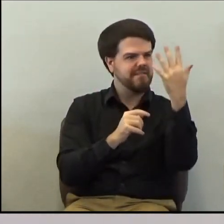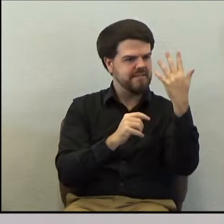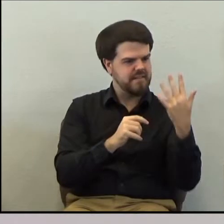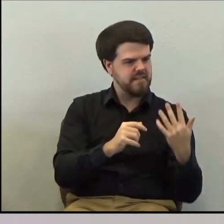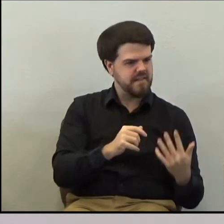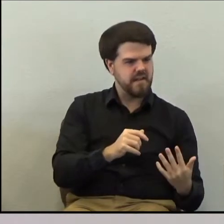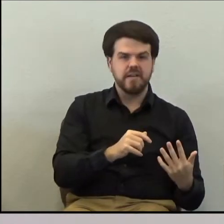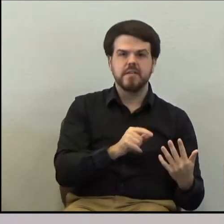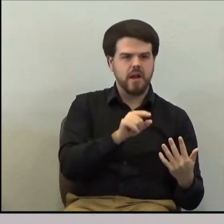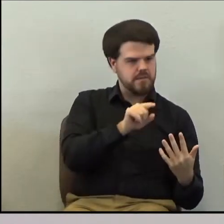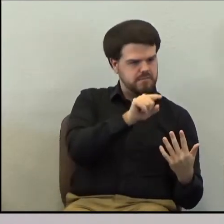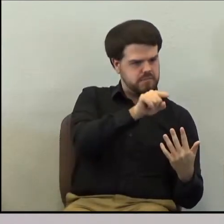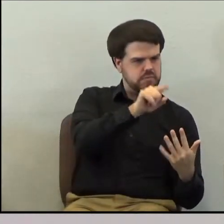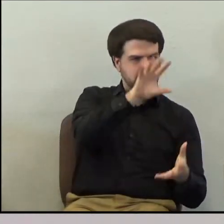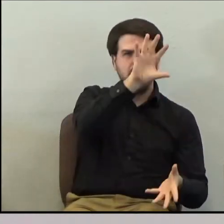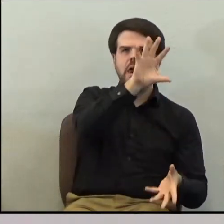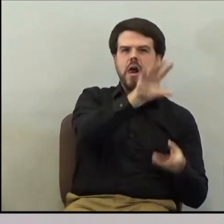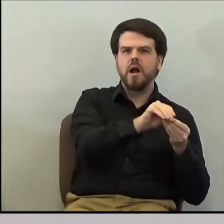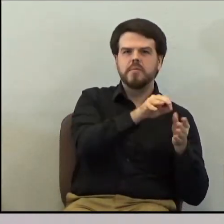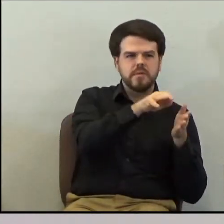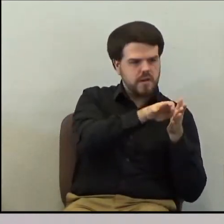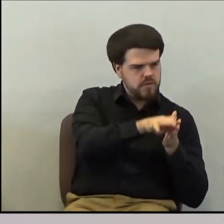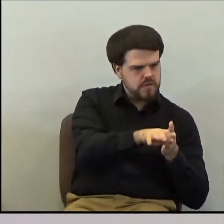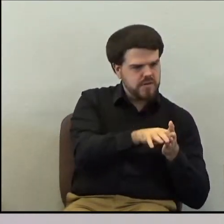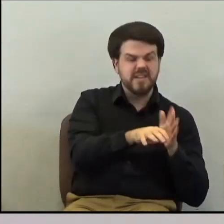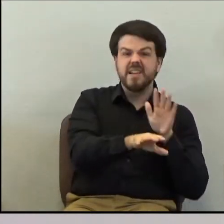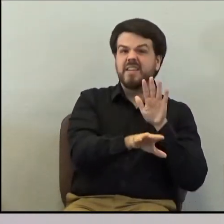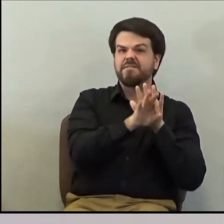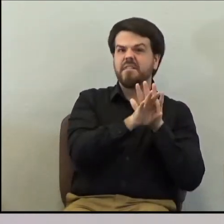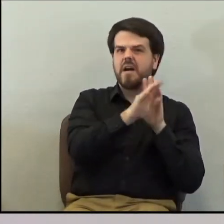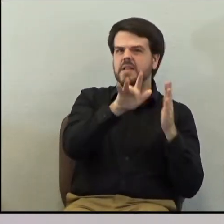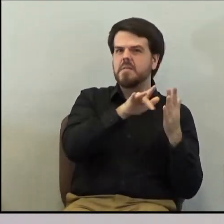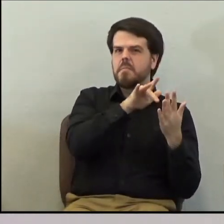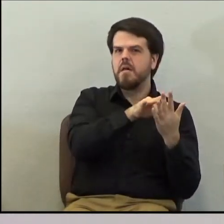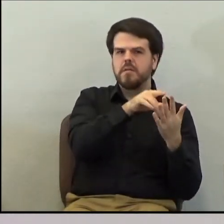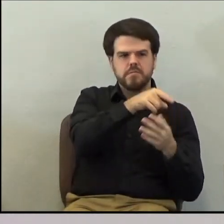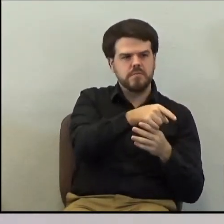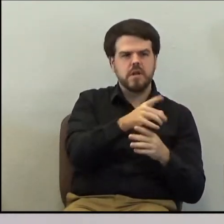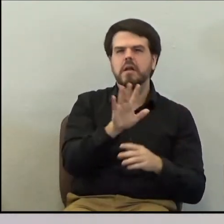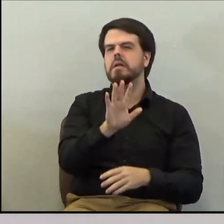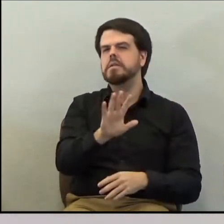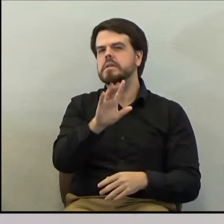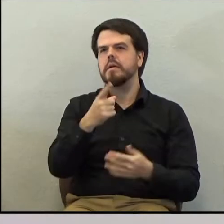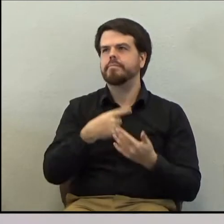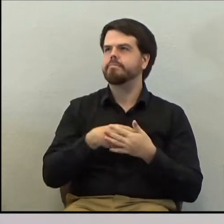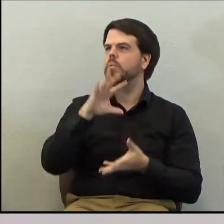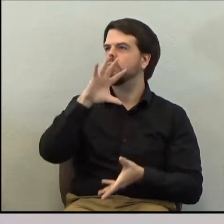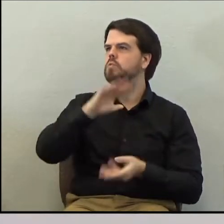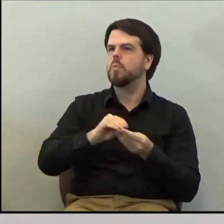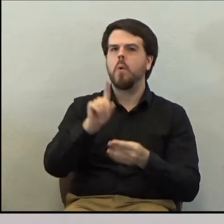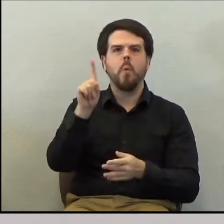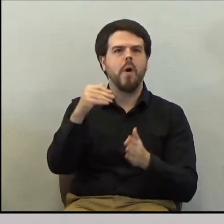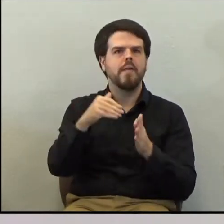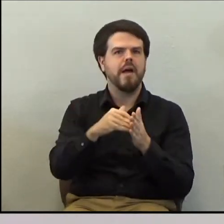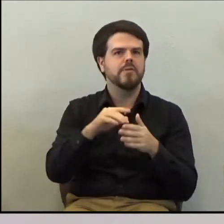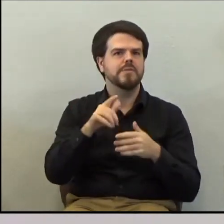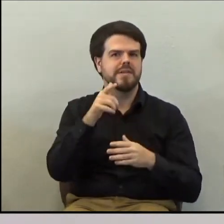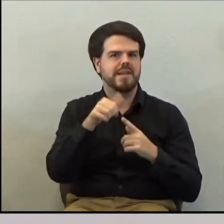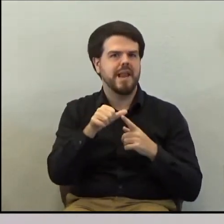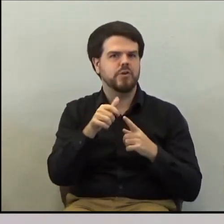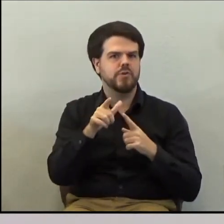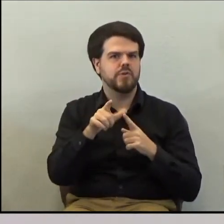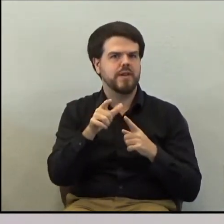and then they would count them up, and then they would find the one that, say they had 1,000 letters from all these